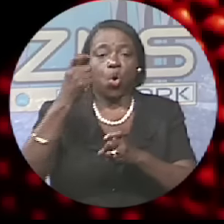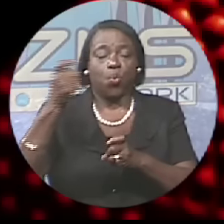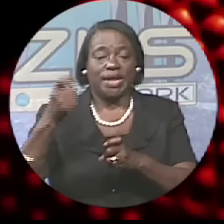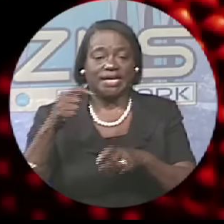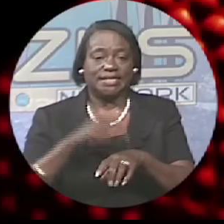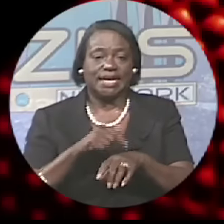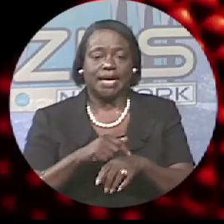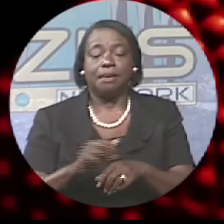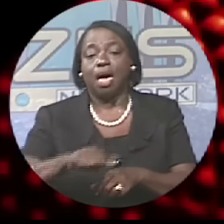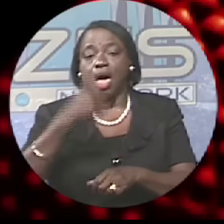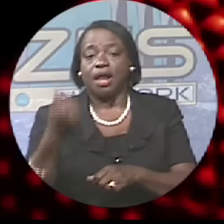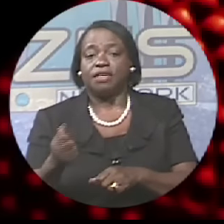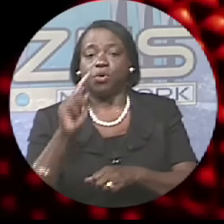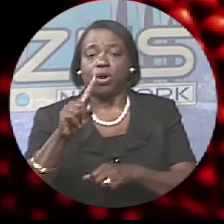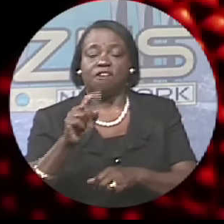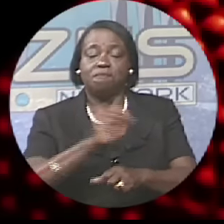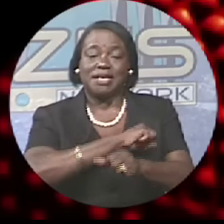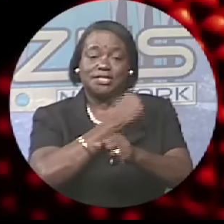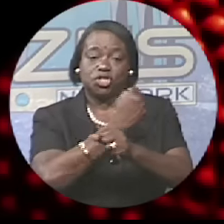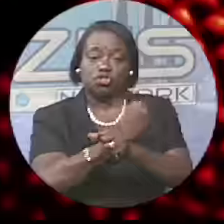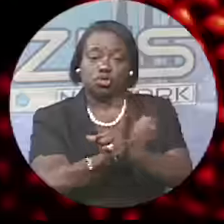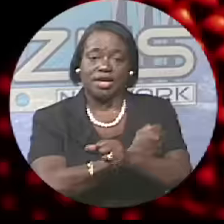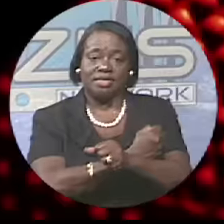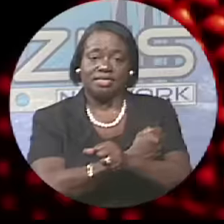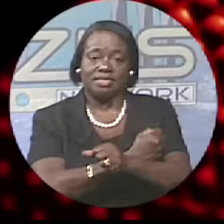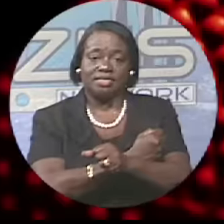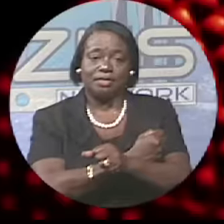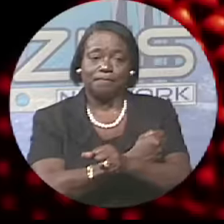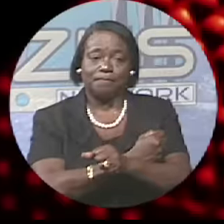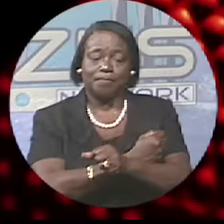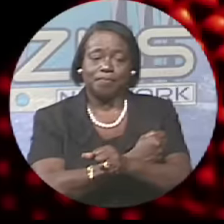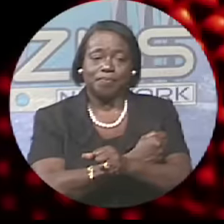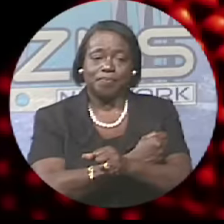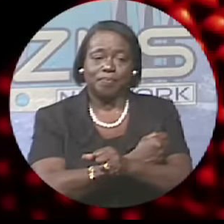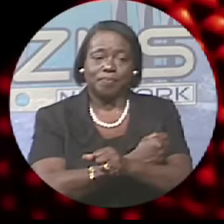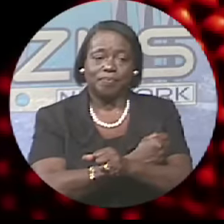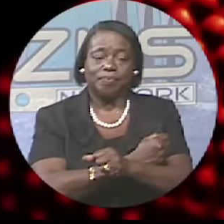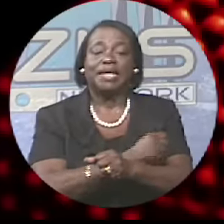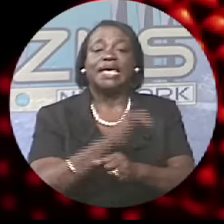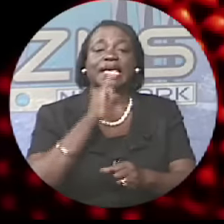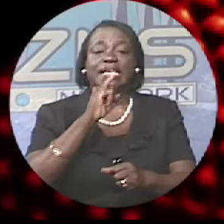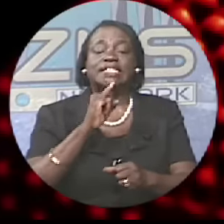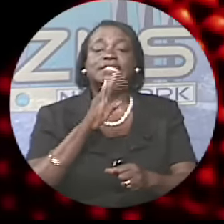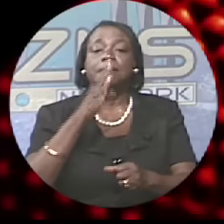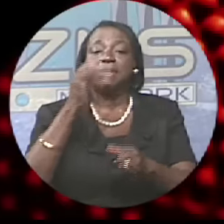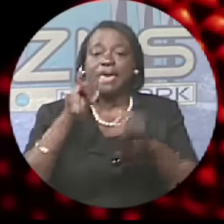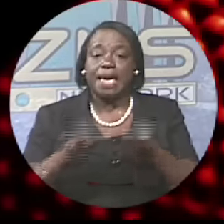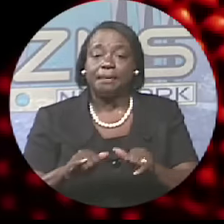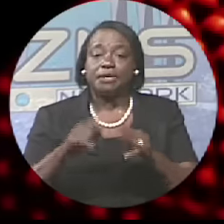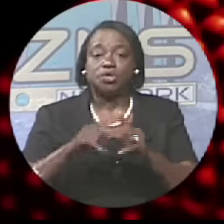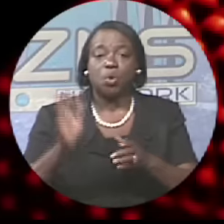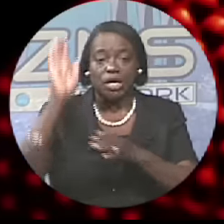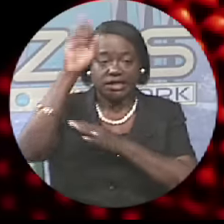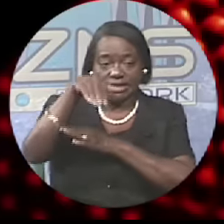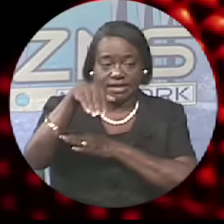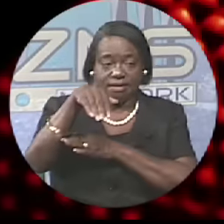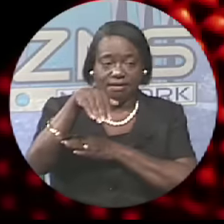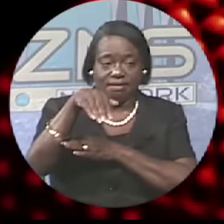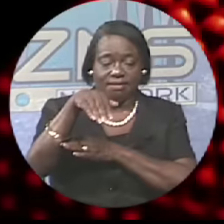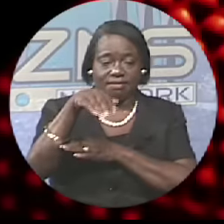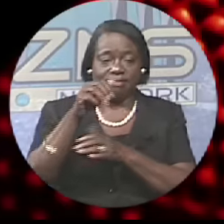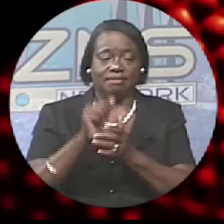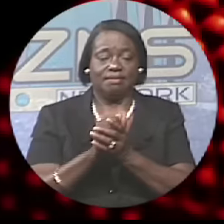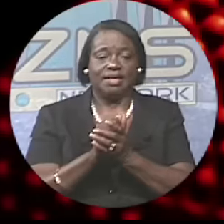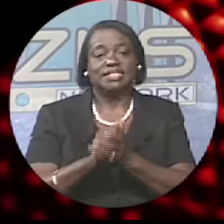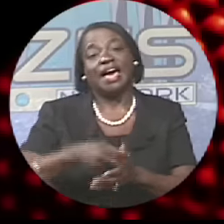Another one of my strengths that I think I'm known for is finishing above the rim, being able to dunk over defenders, just create